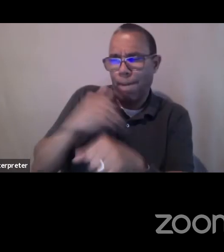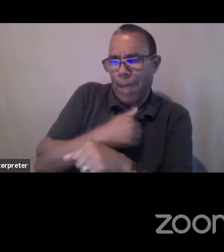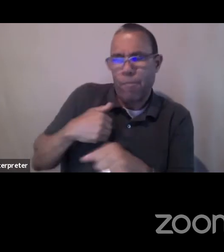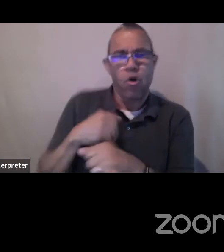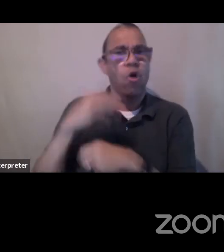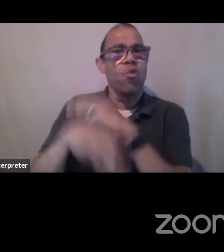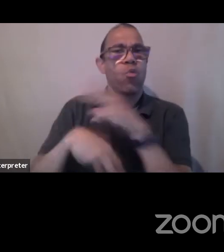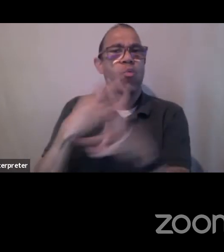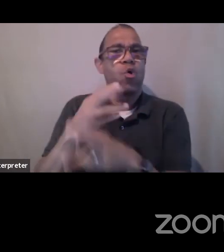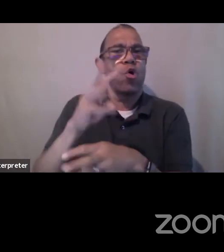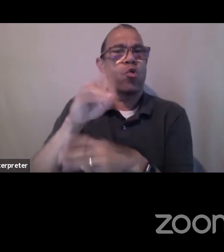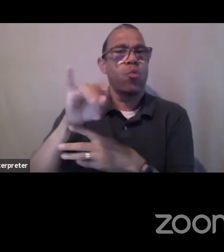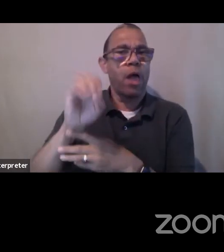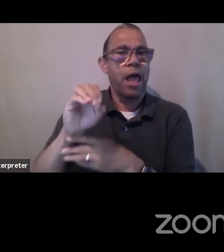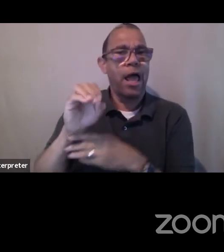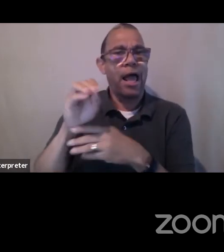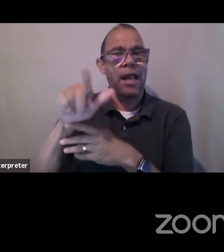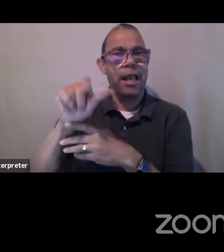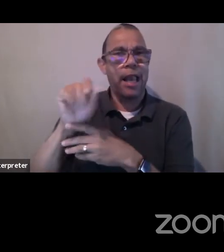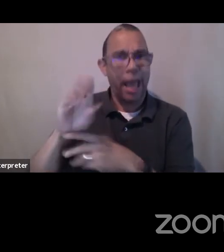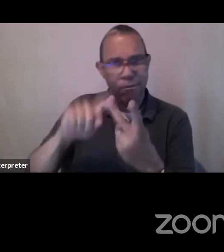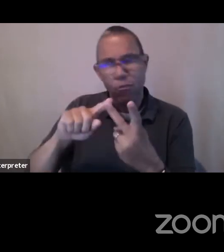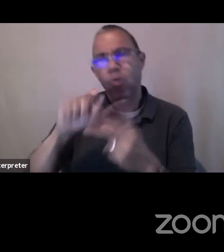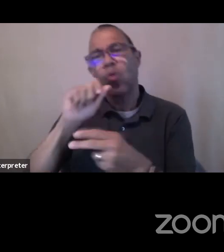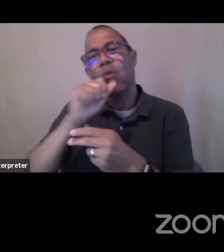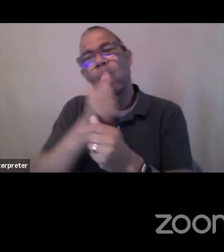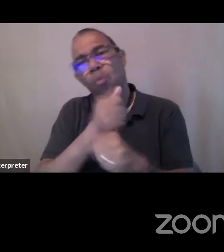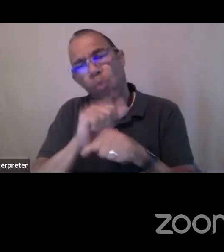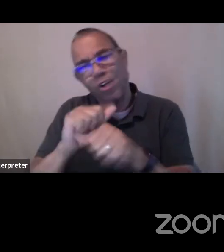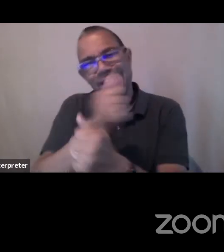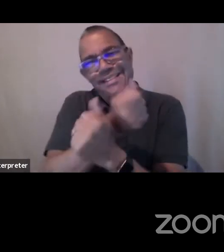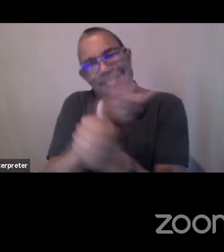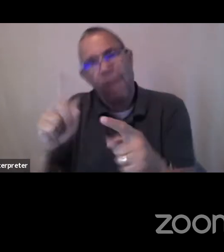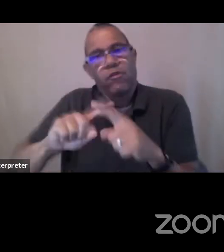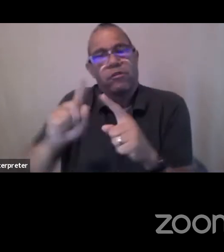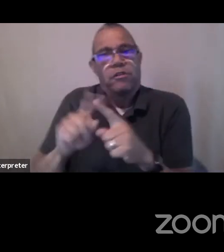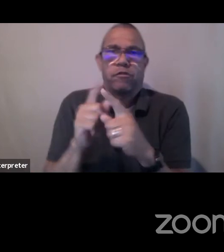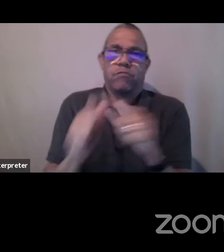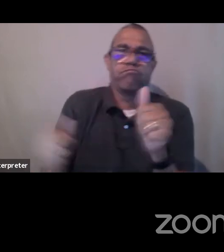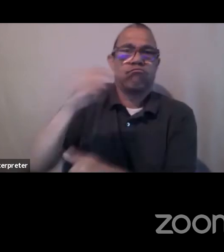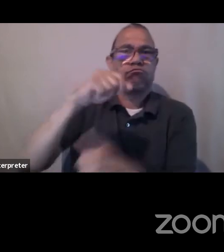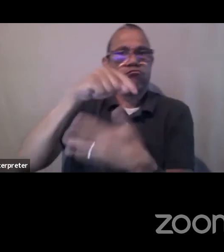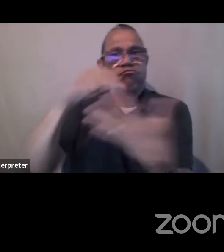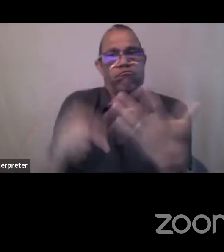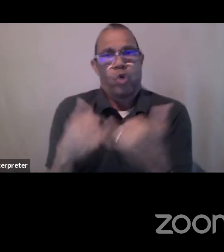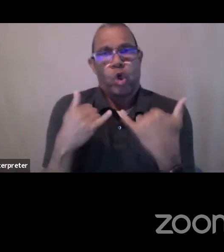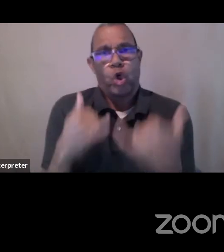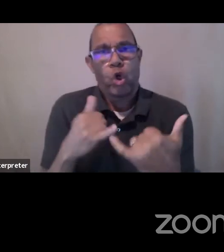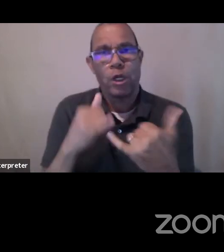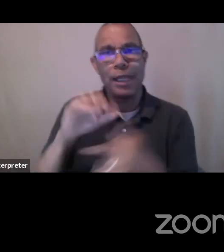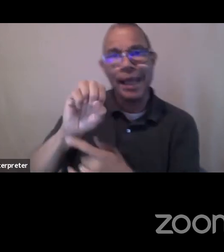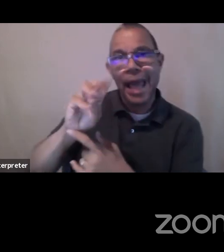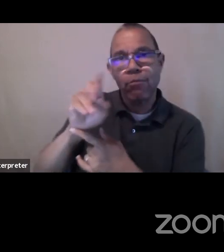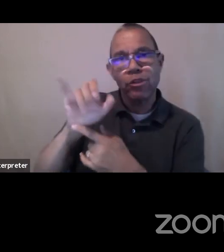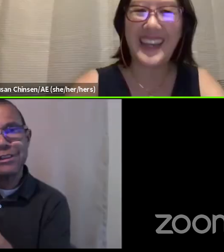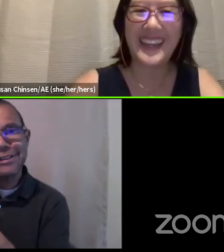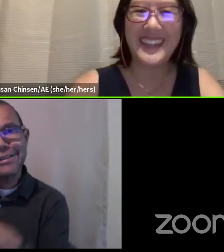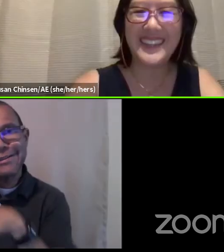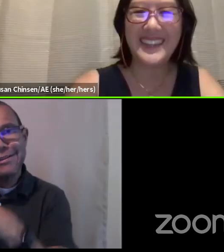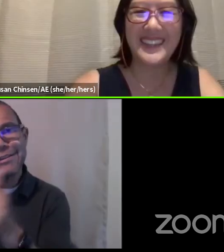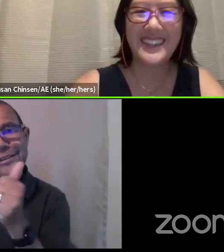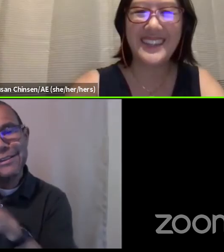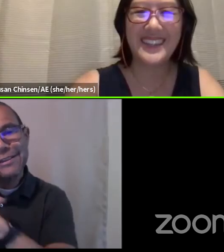associate member of SDC. Currently, she is the Artistic Director of Emerson Stage at Emerson College. Take it away,